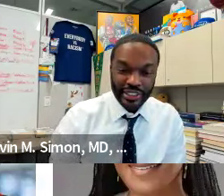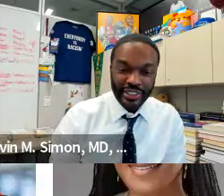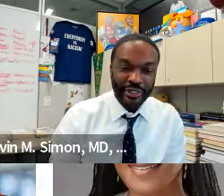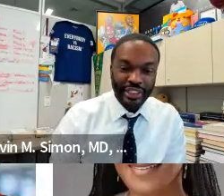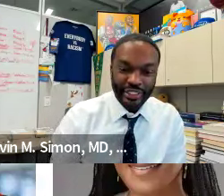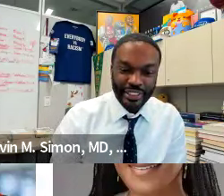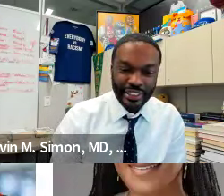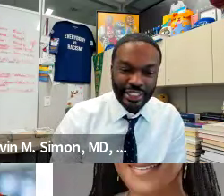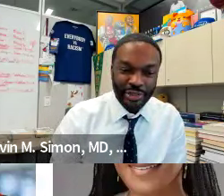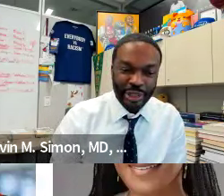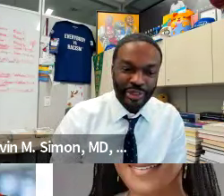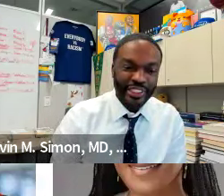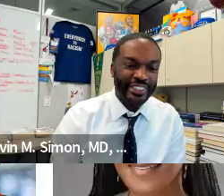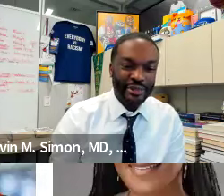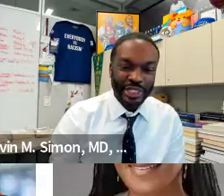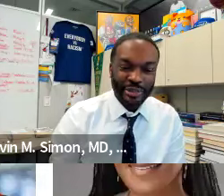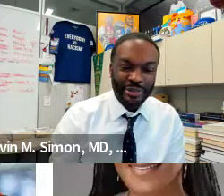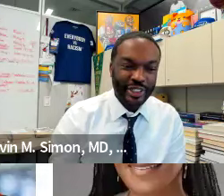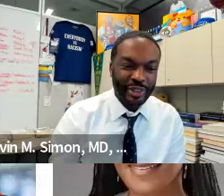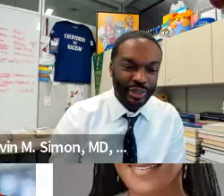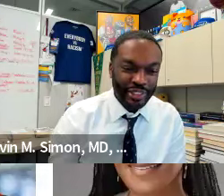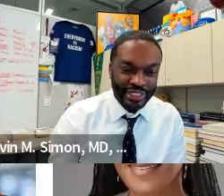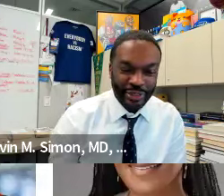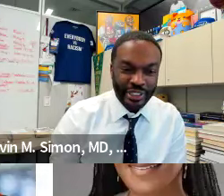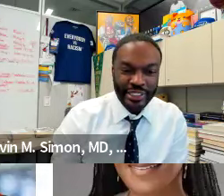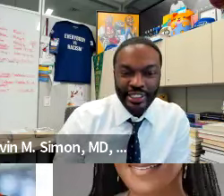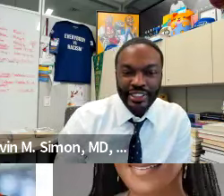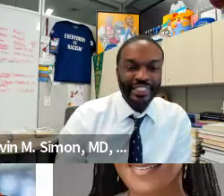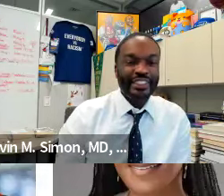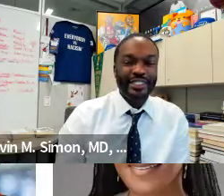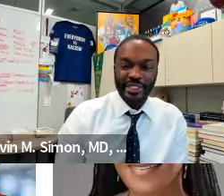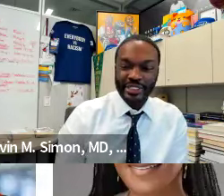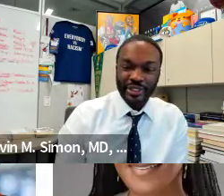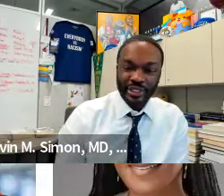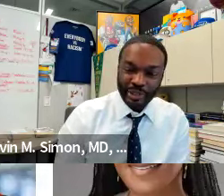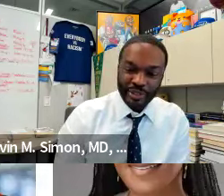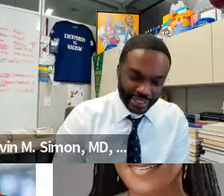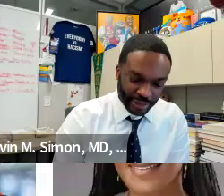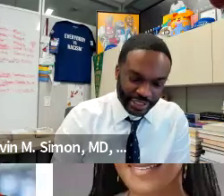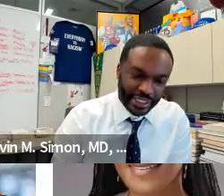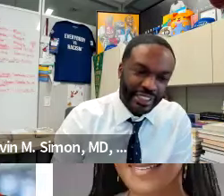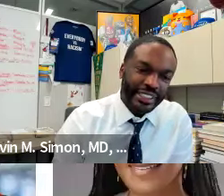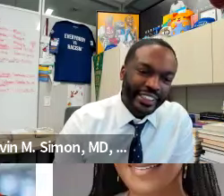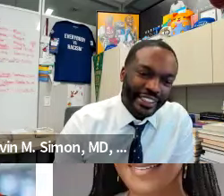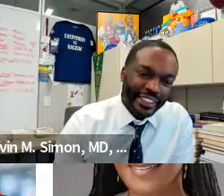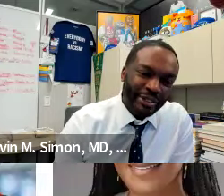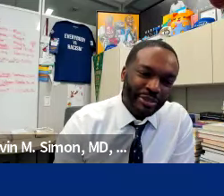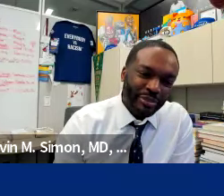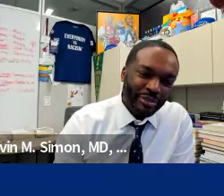right direction, we have to engage with people that sometimes agree with things that we say, sometimes don't agree with things that we say.